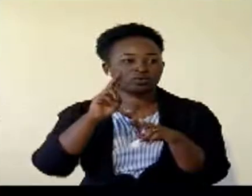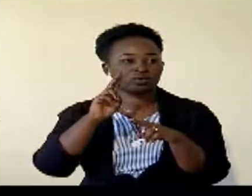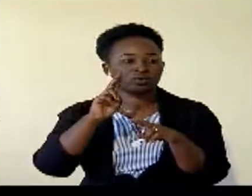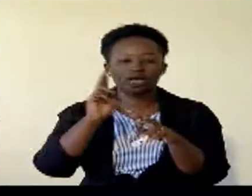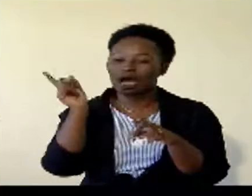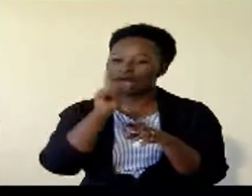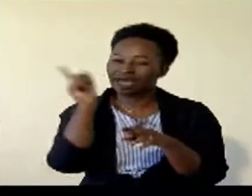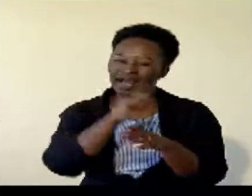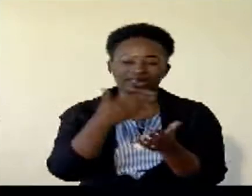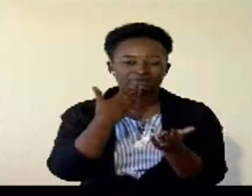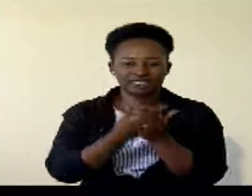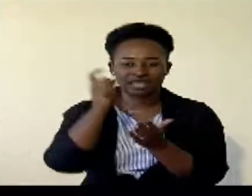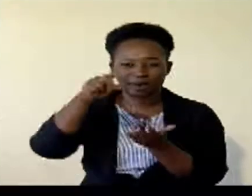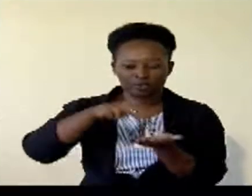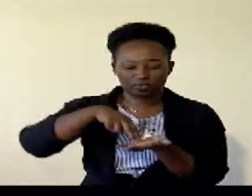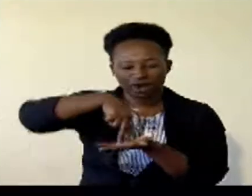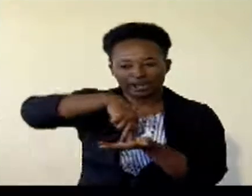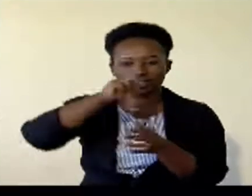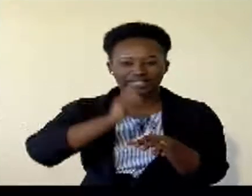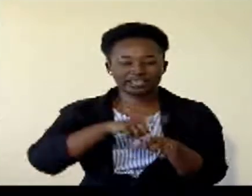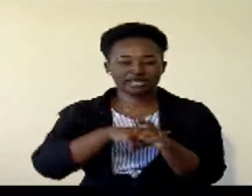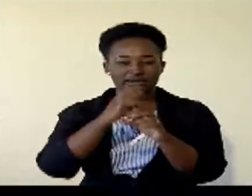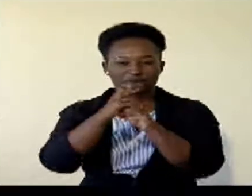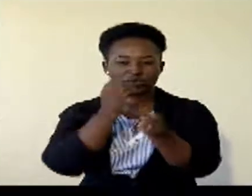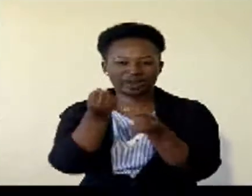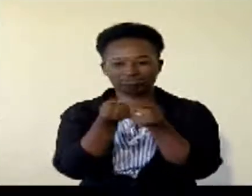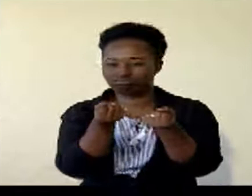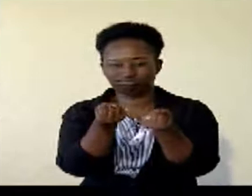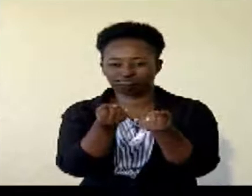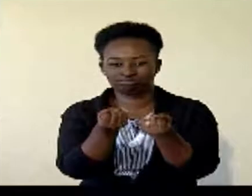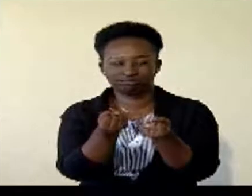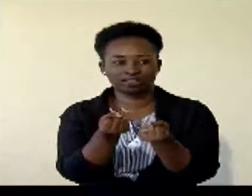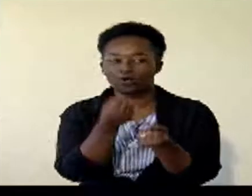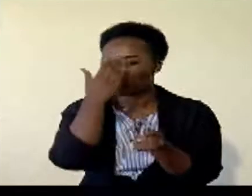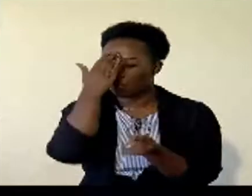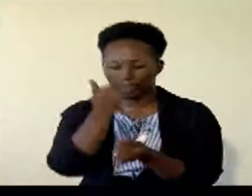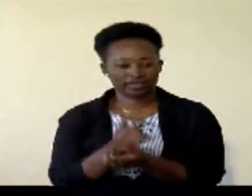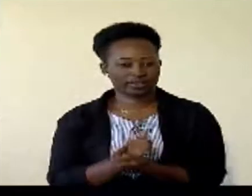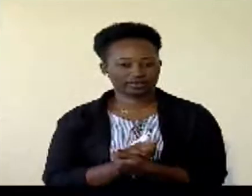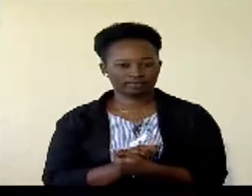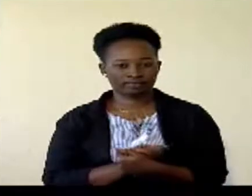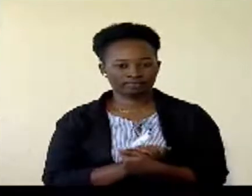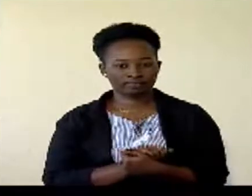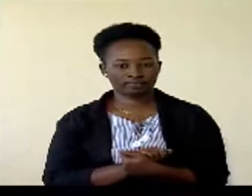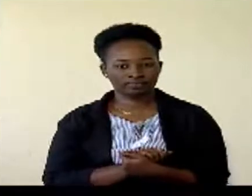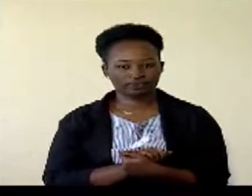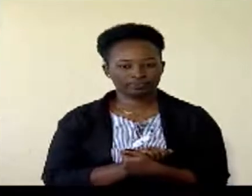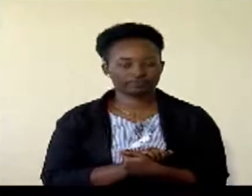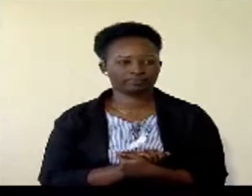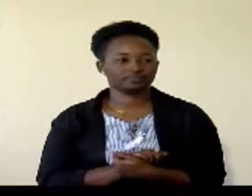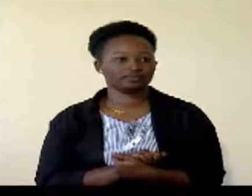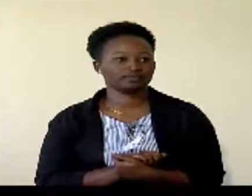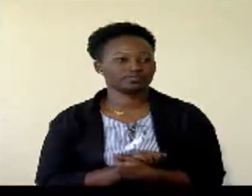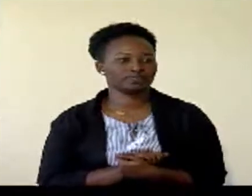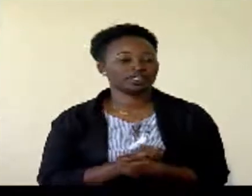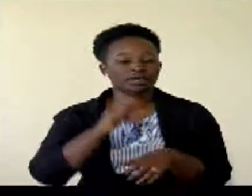is moving? Now, part E, I guess, is now easy. In a double-decker bus, remember we said passengers should